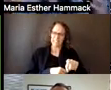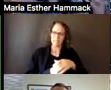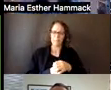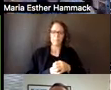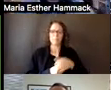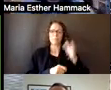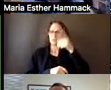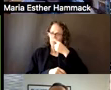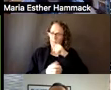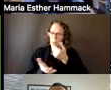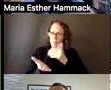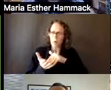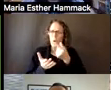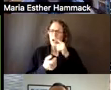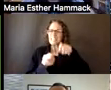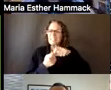about